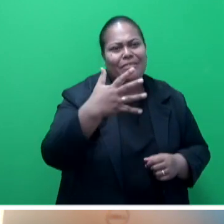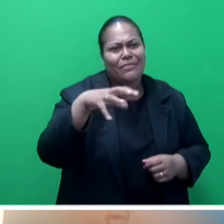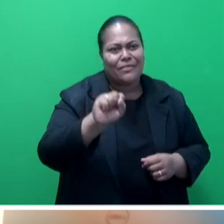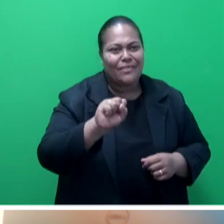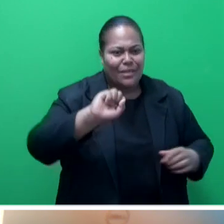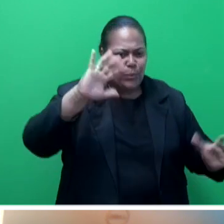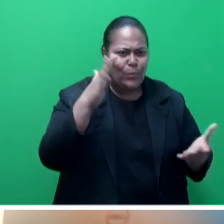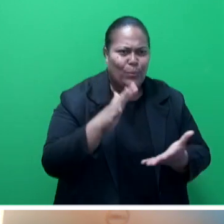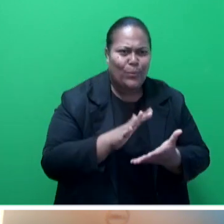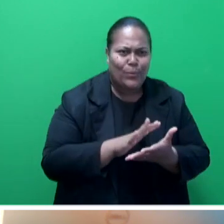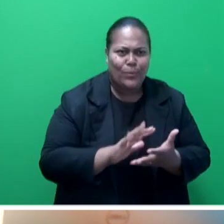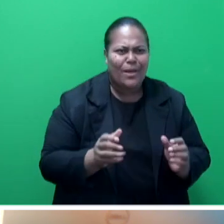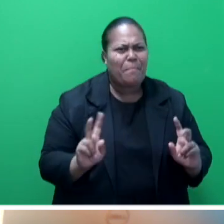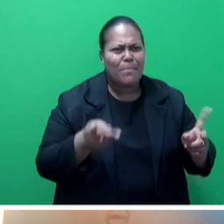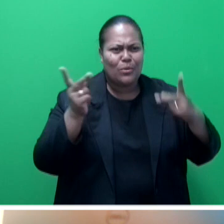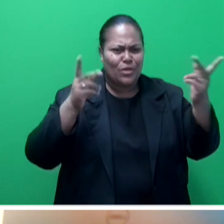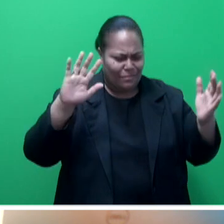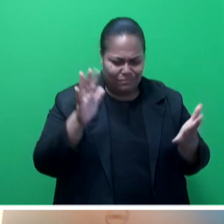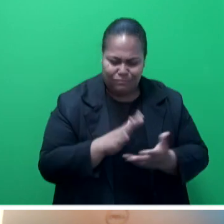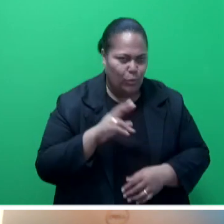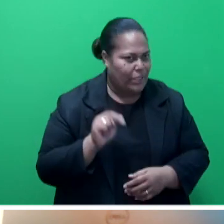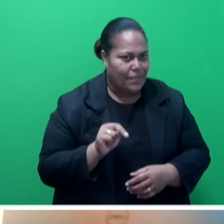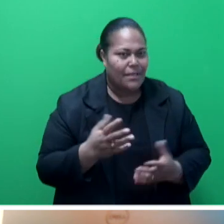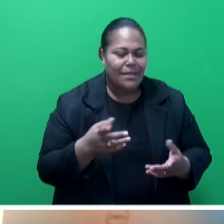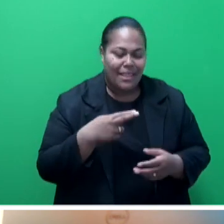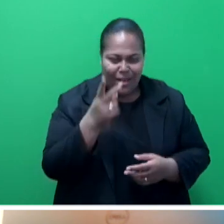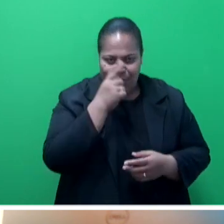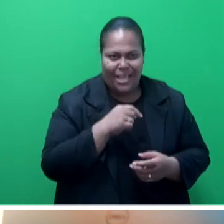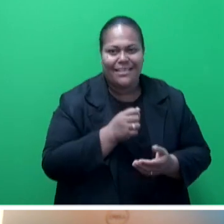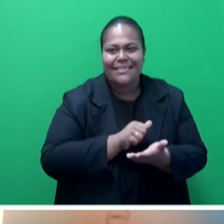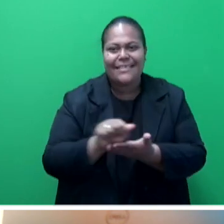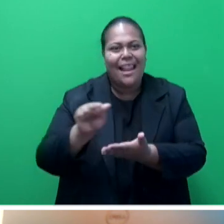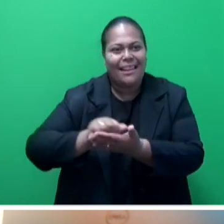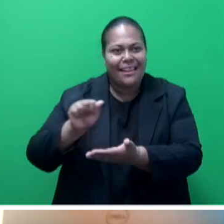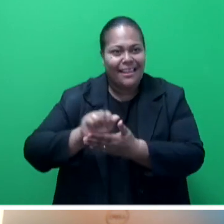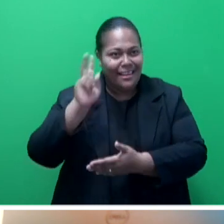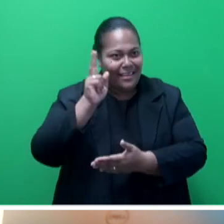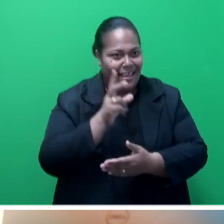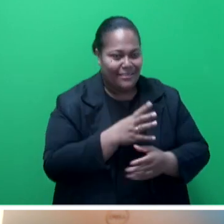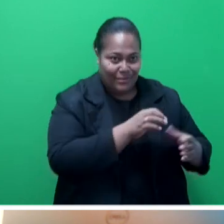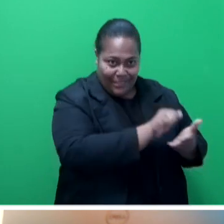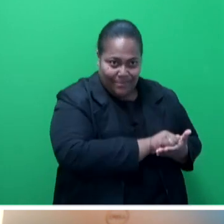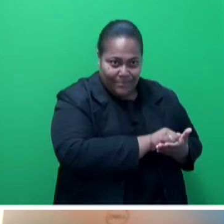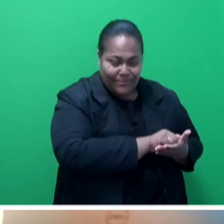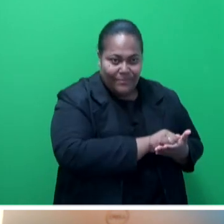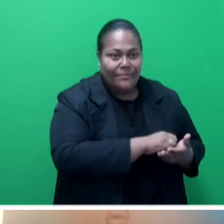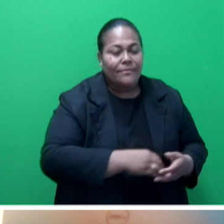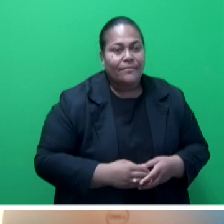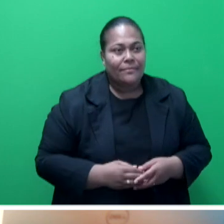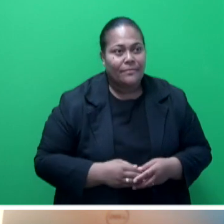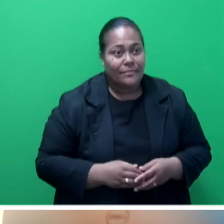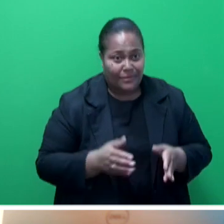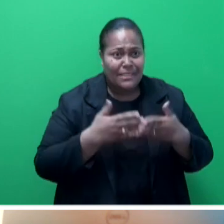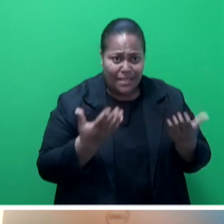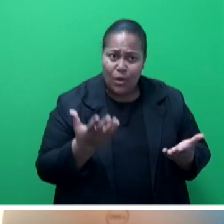carbon reduction targets, and indeed we can trade on it again. While the carbon credits are currently only being quantified